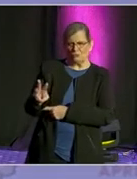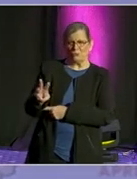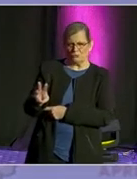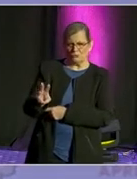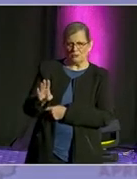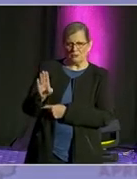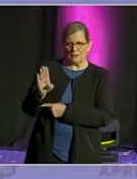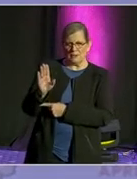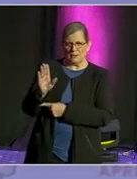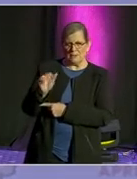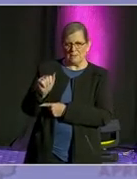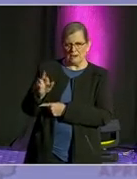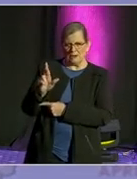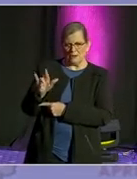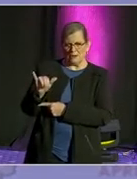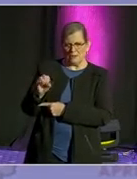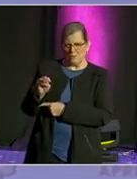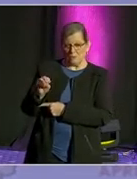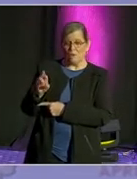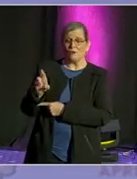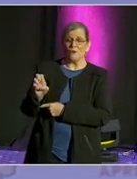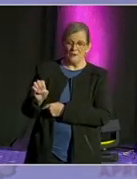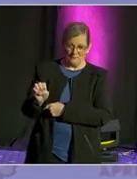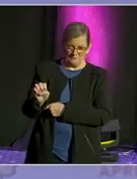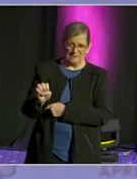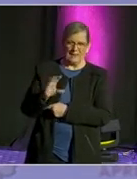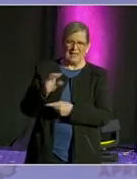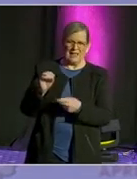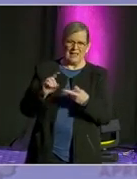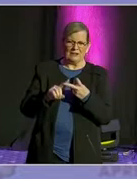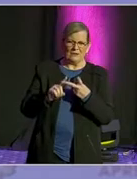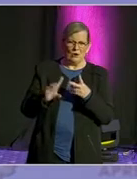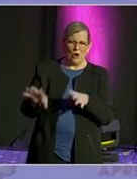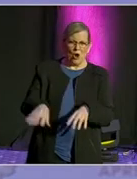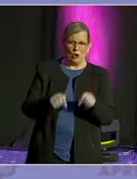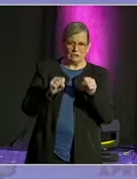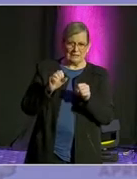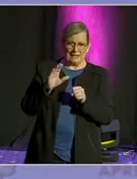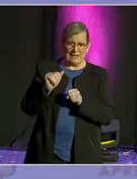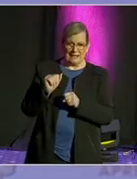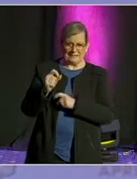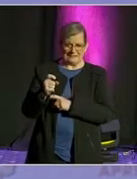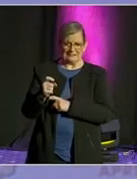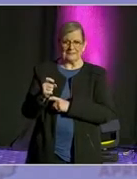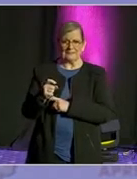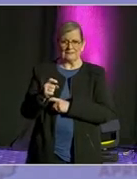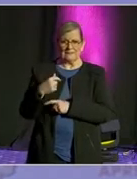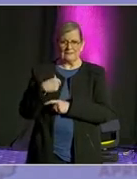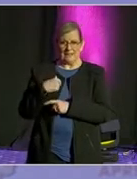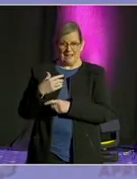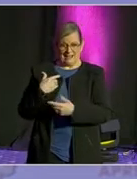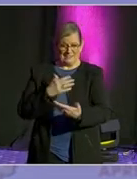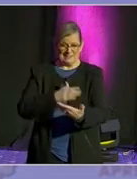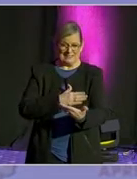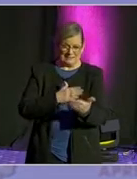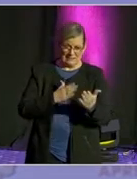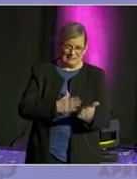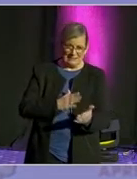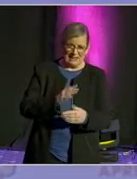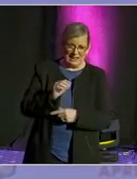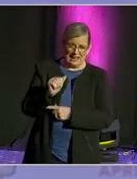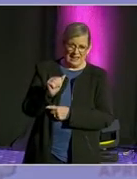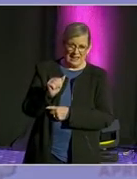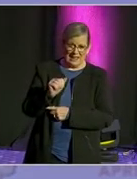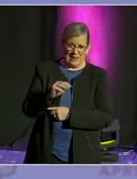will feature performances and special appearances from singer-songwriter Amy Grant, gospel legend and Grammy